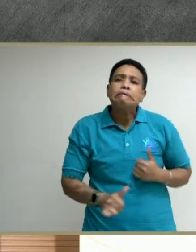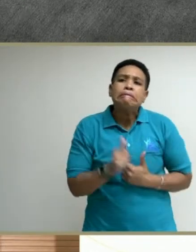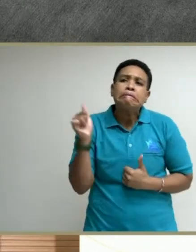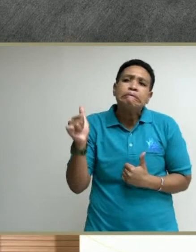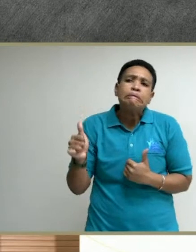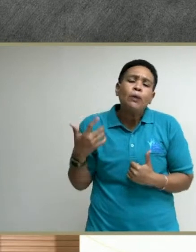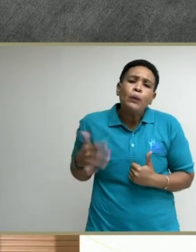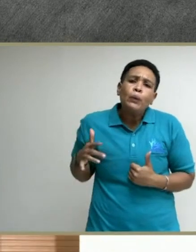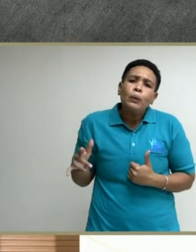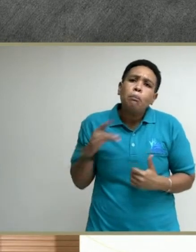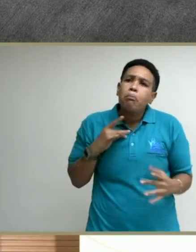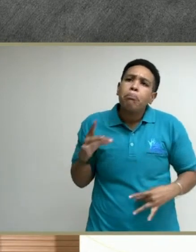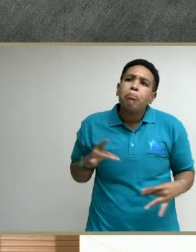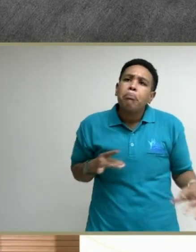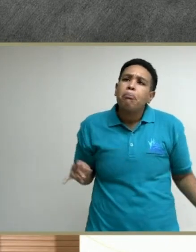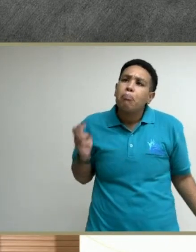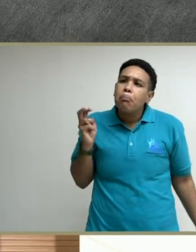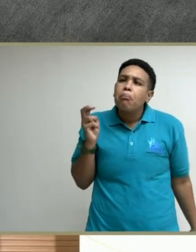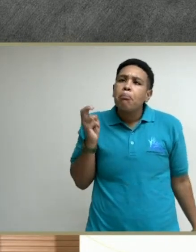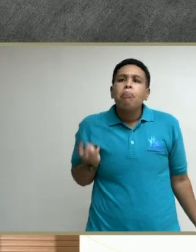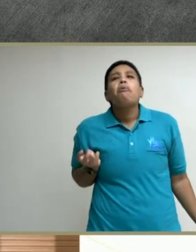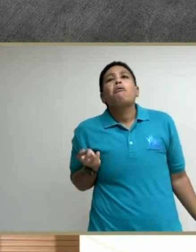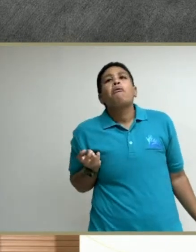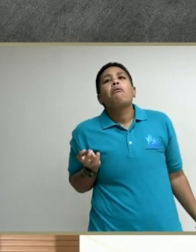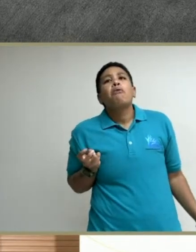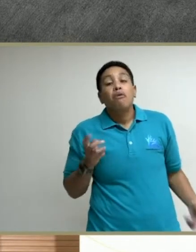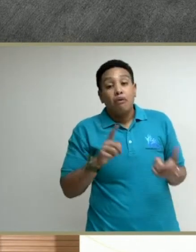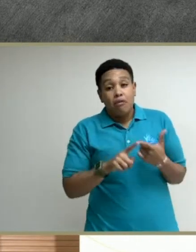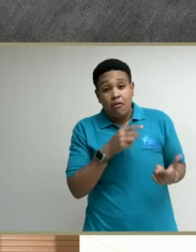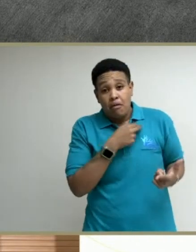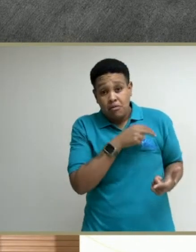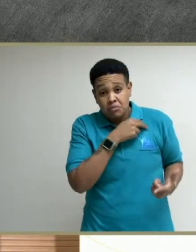severe illnesses, hospitalizations, and death.